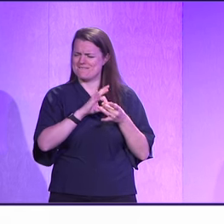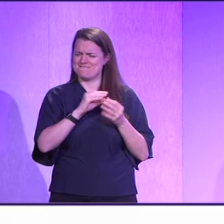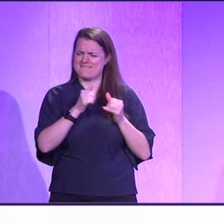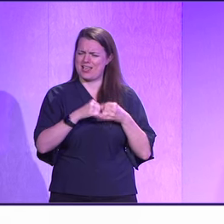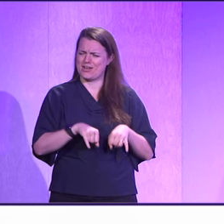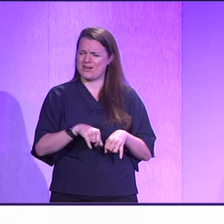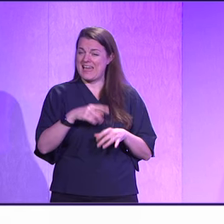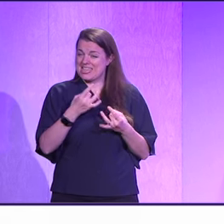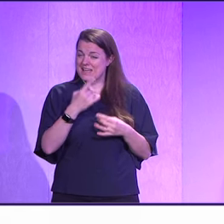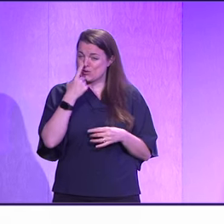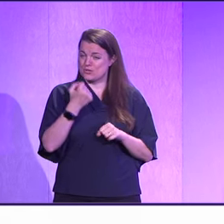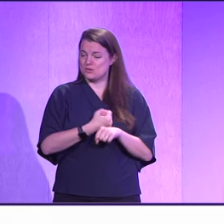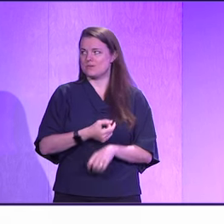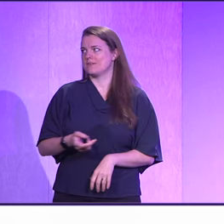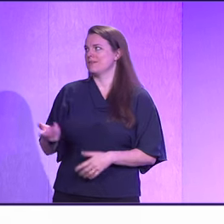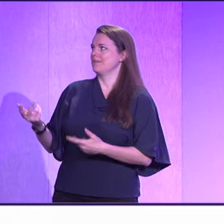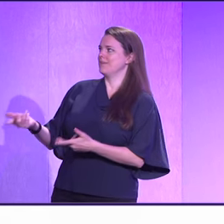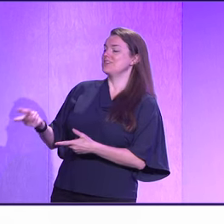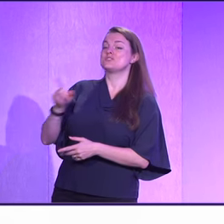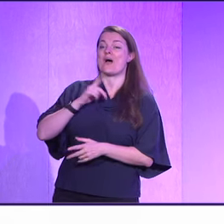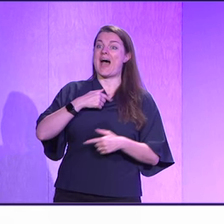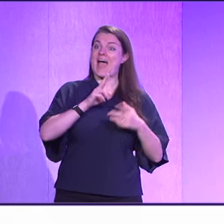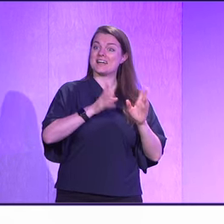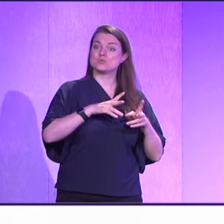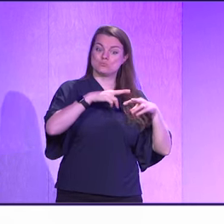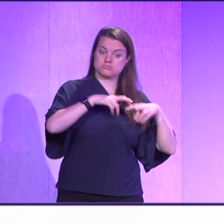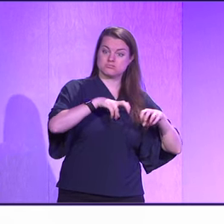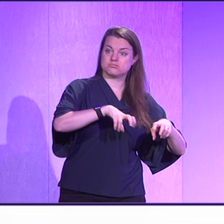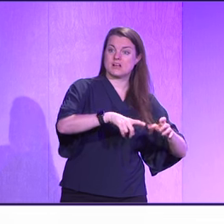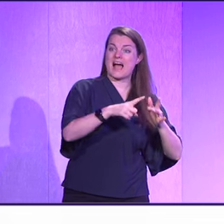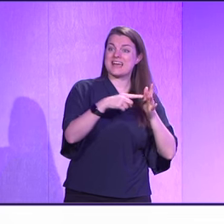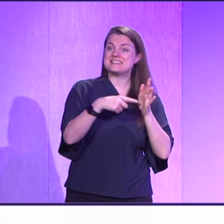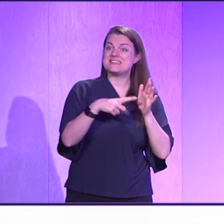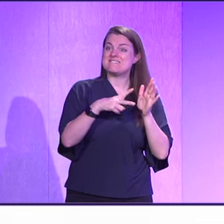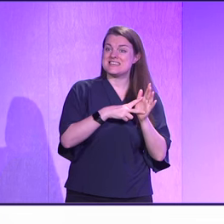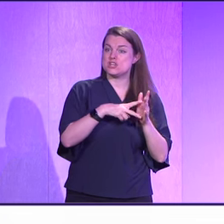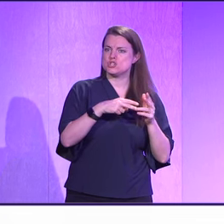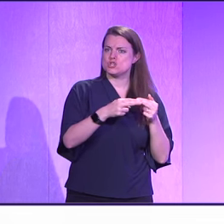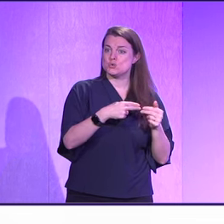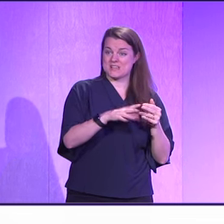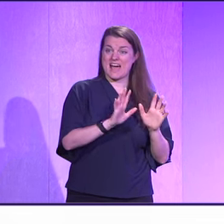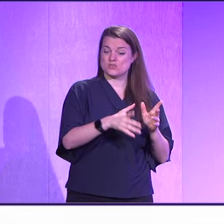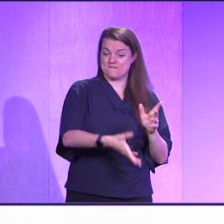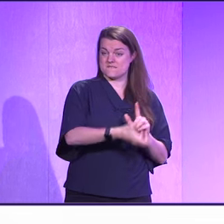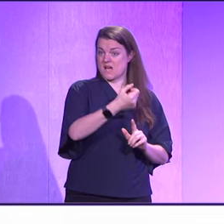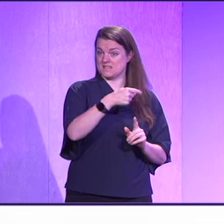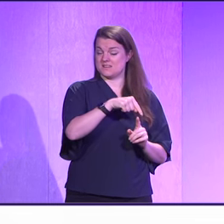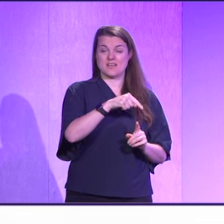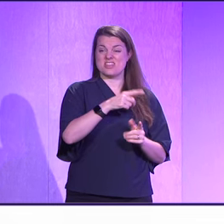do? And this one, actually, to dig up this on the ITV news, that's how little impact this one had. It wasn't on the BBC.